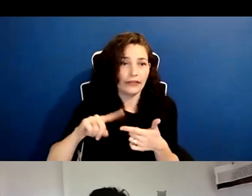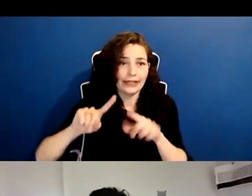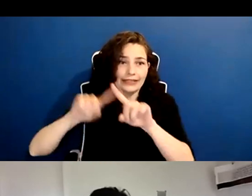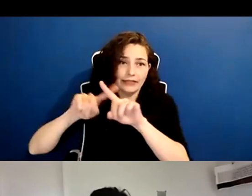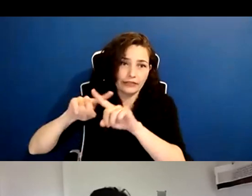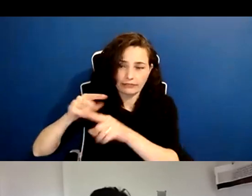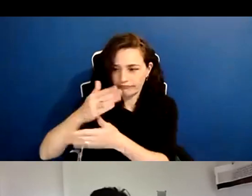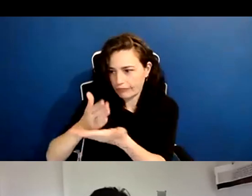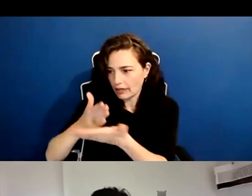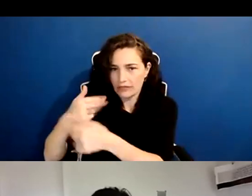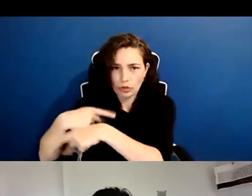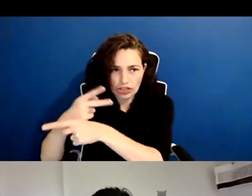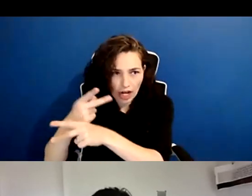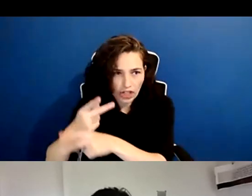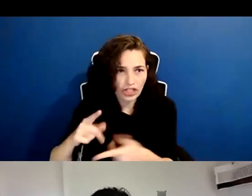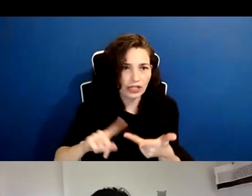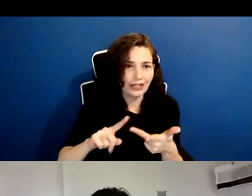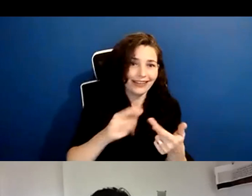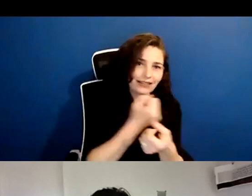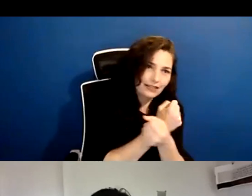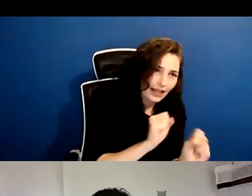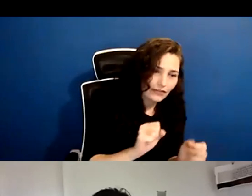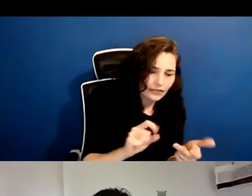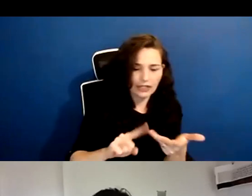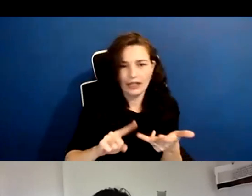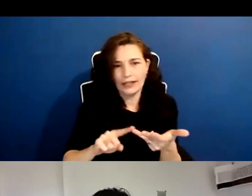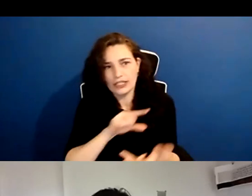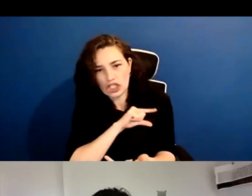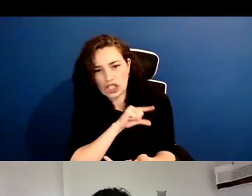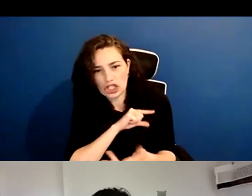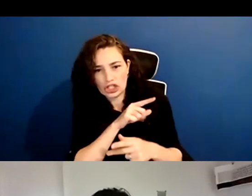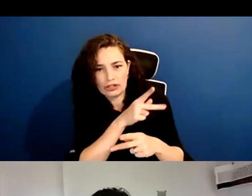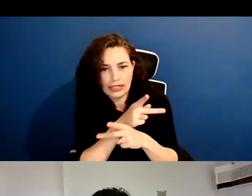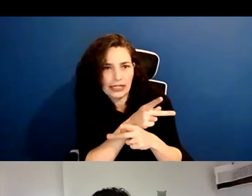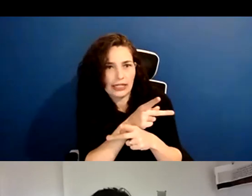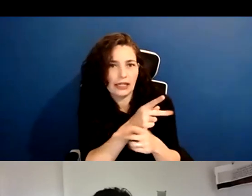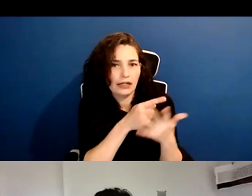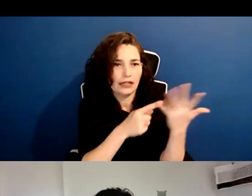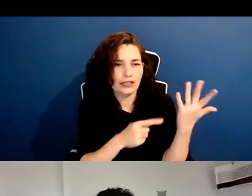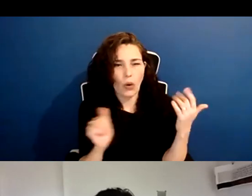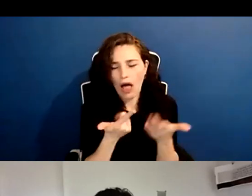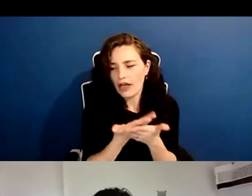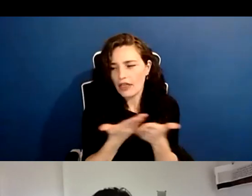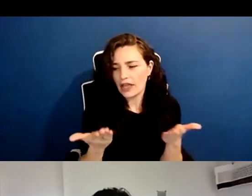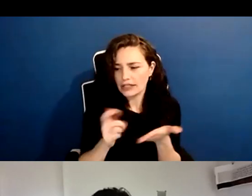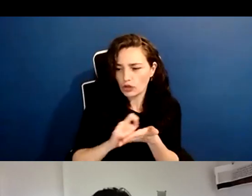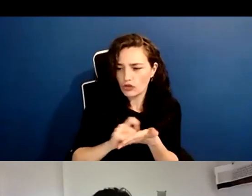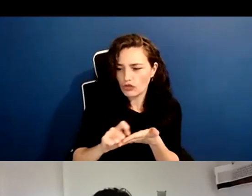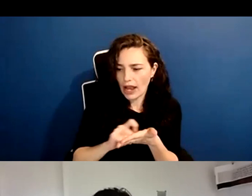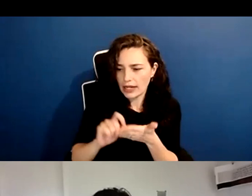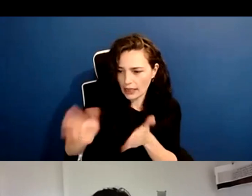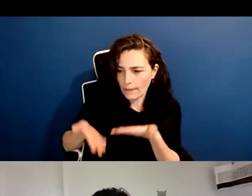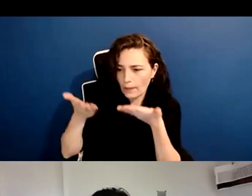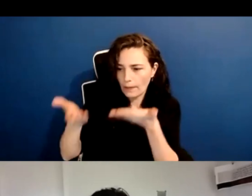considered? If you're writing about those things in the proposal, the budget should reflect that. Maybe my colleagues